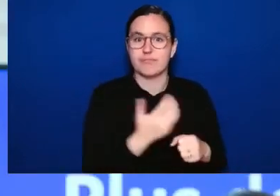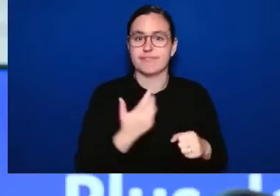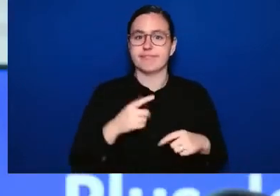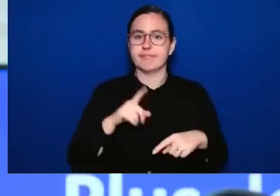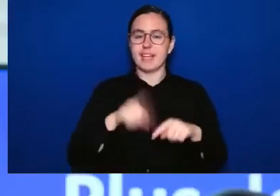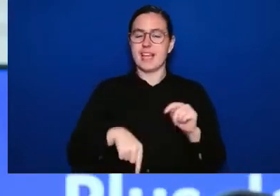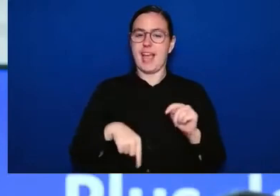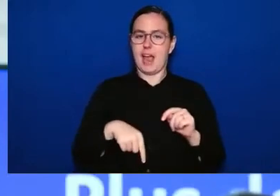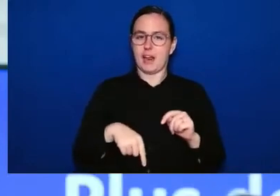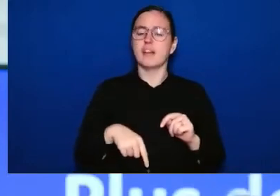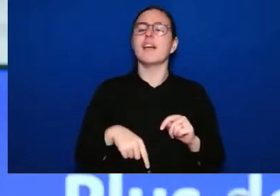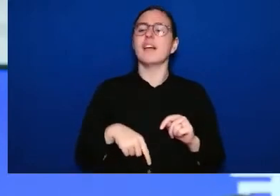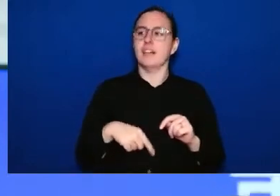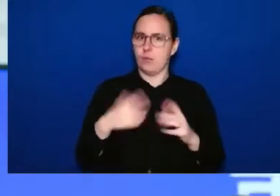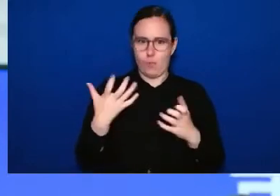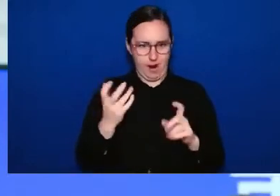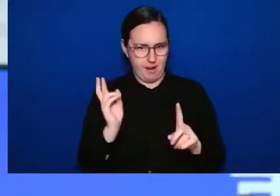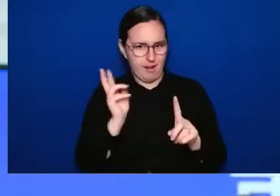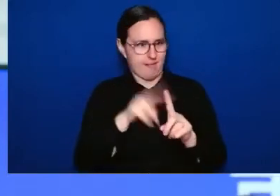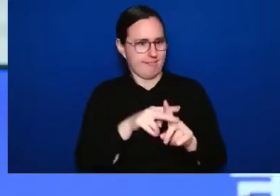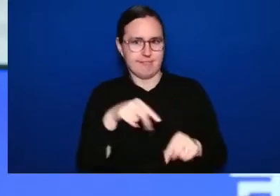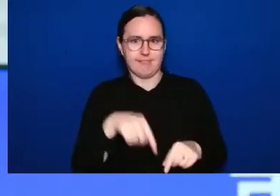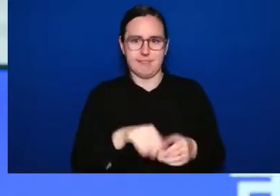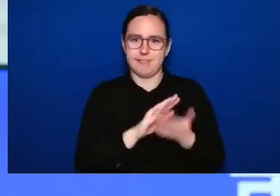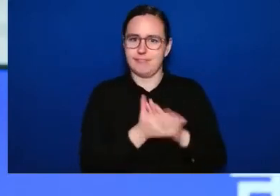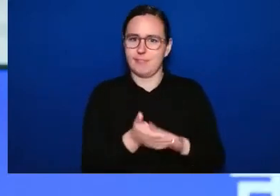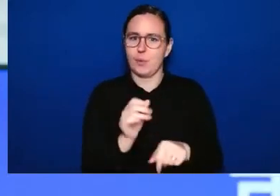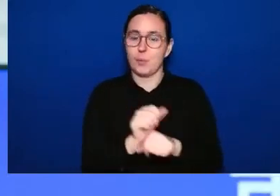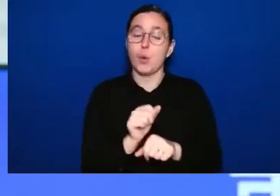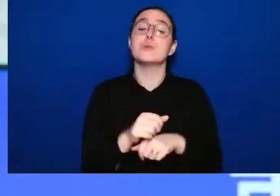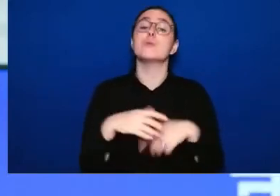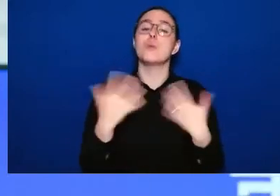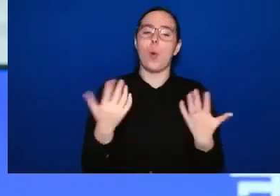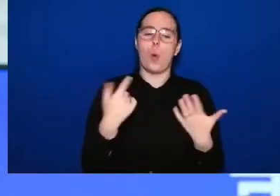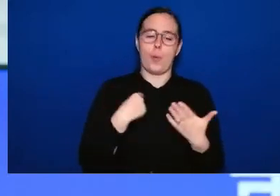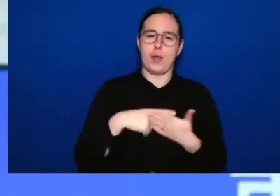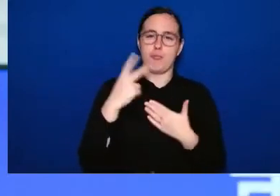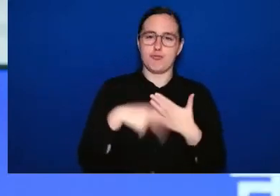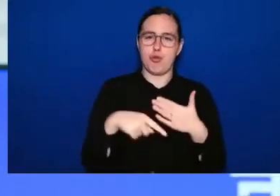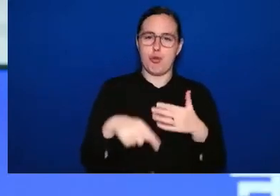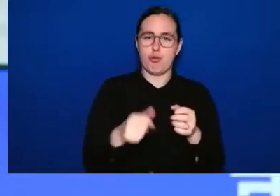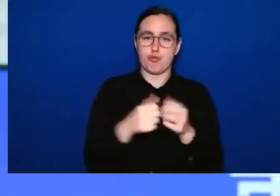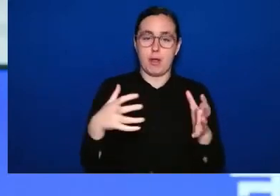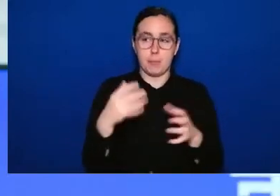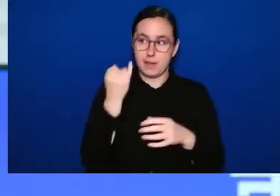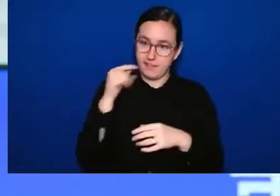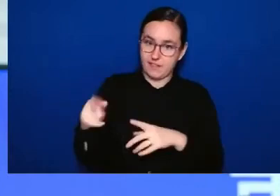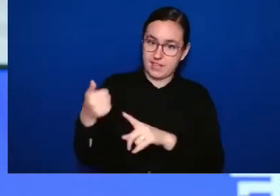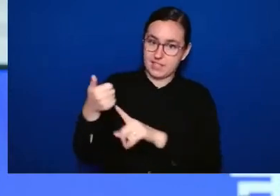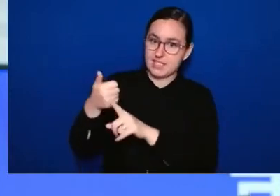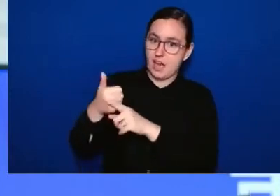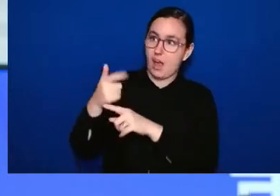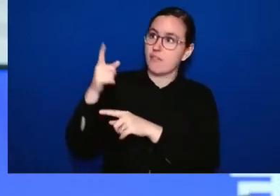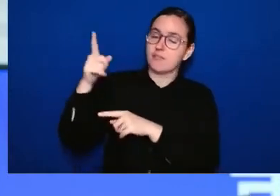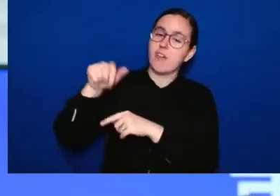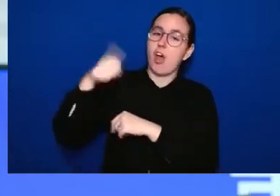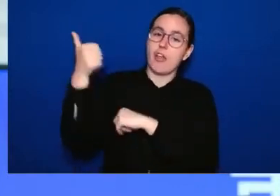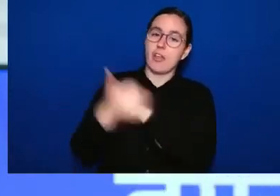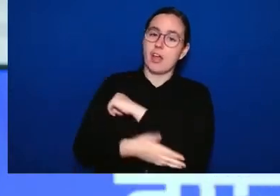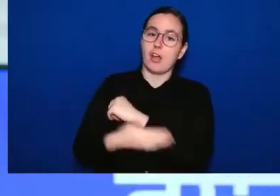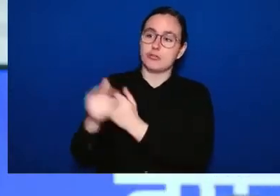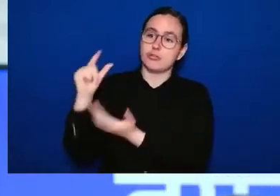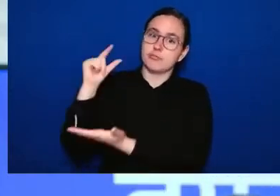it easier for family physicians trained internationally to be licensed to practice in British Columbia. The program will